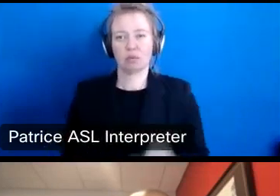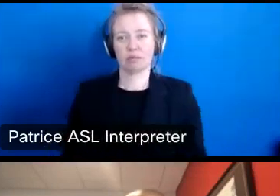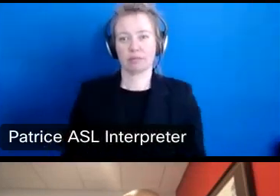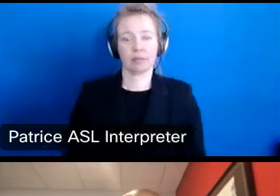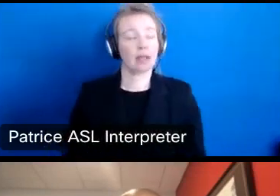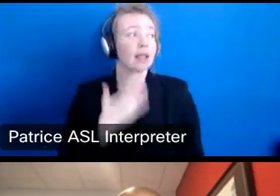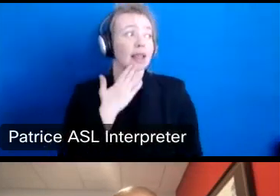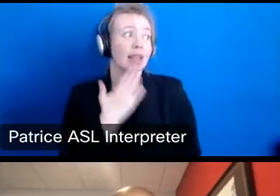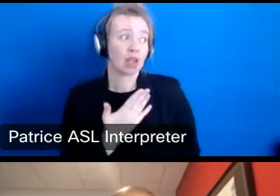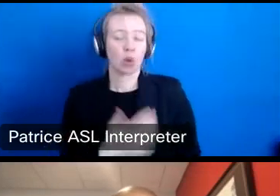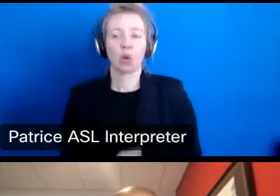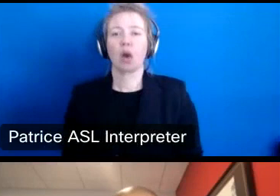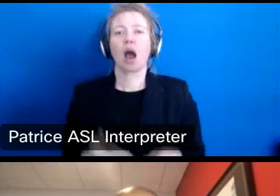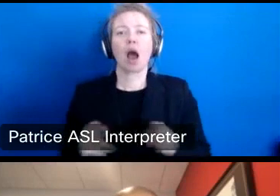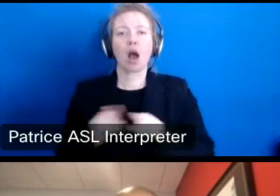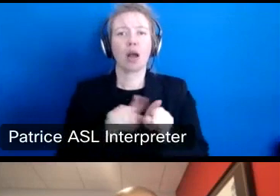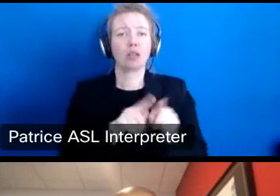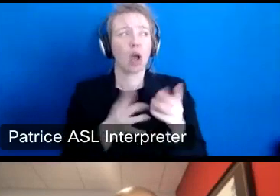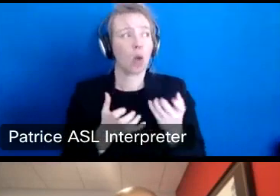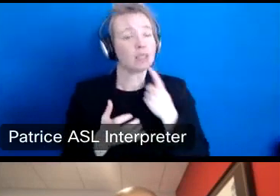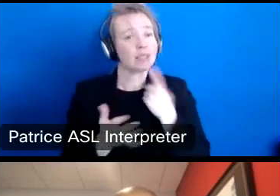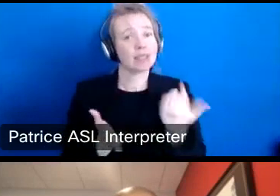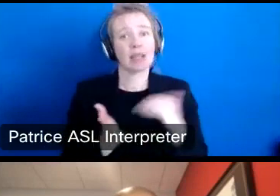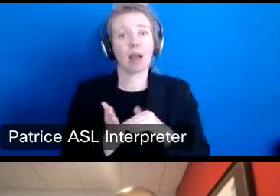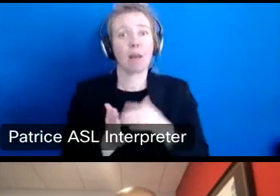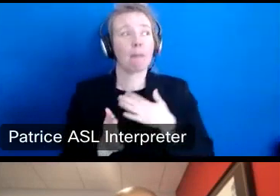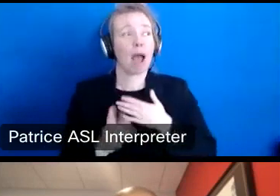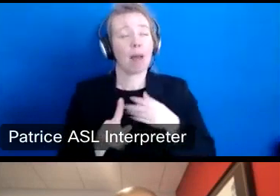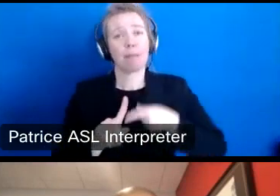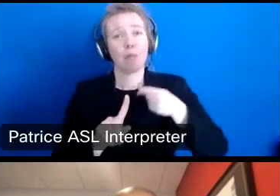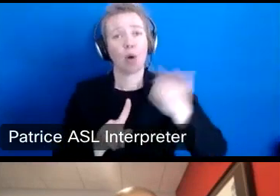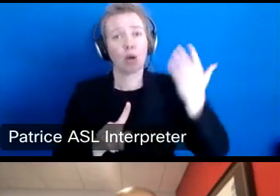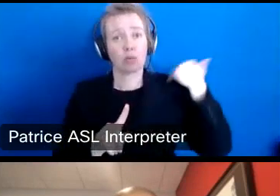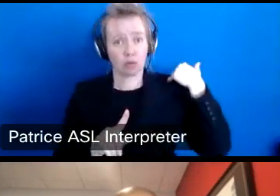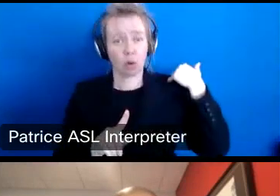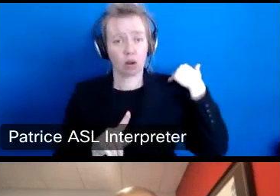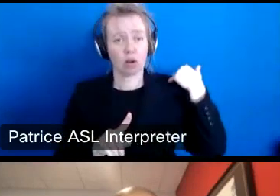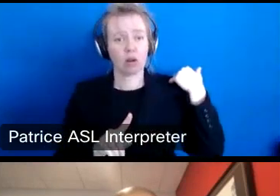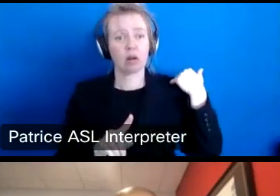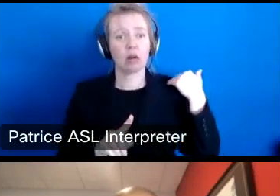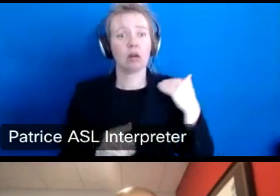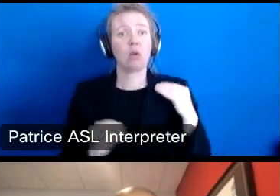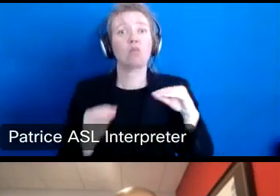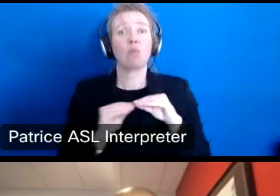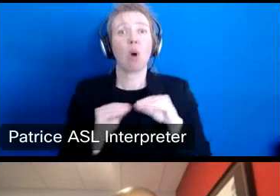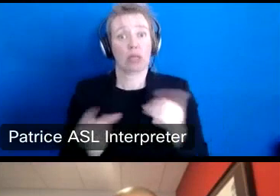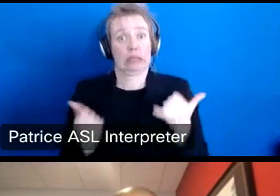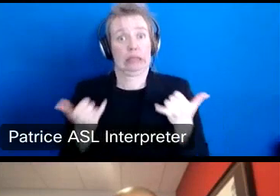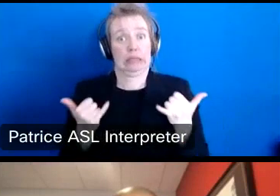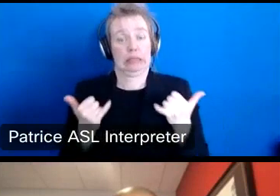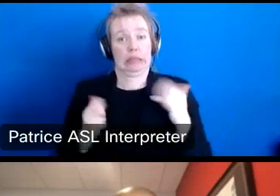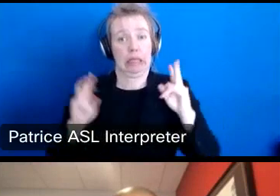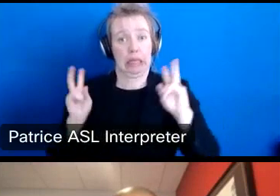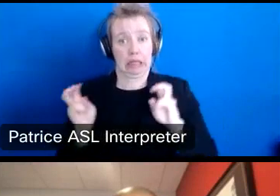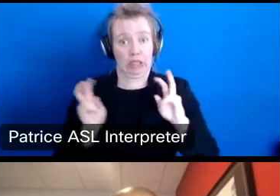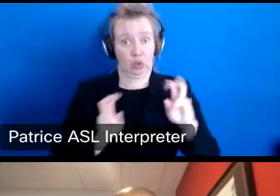Thank you, Everett. I also wanted to reiterate my earlier point about the more immediate issues. There are